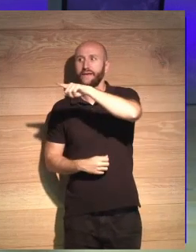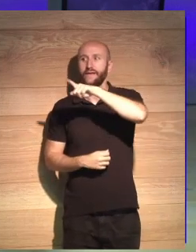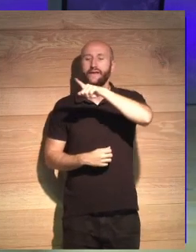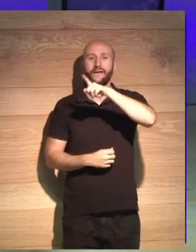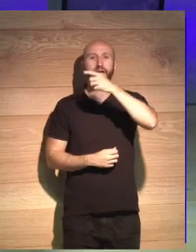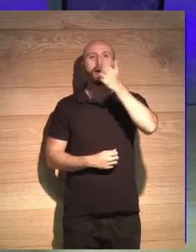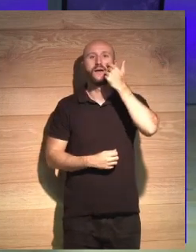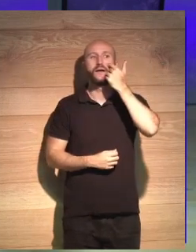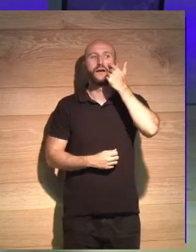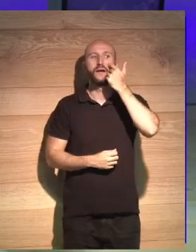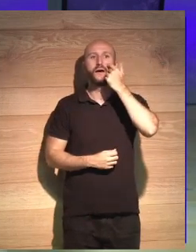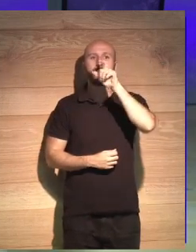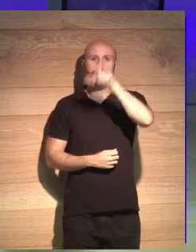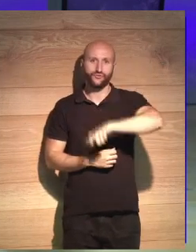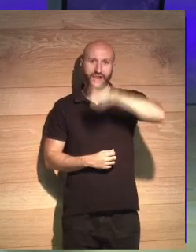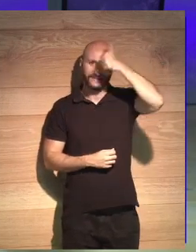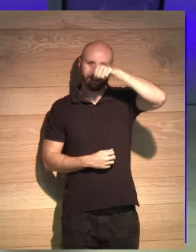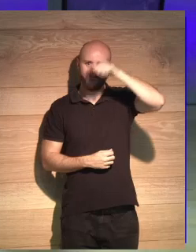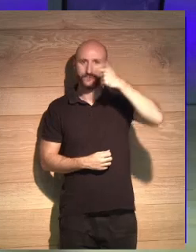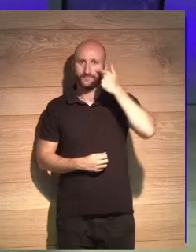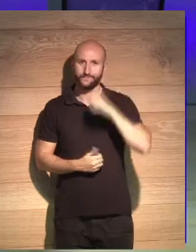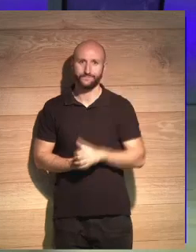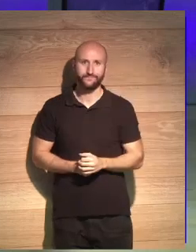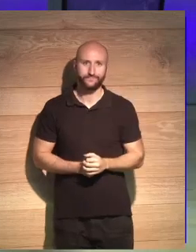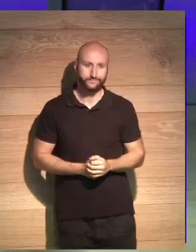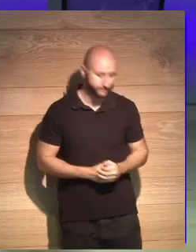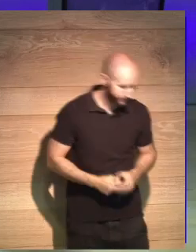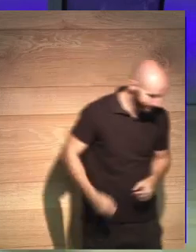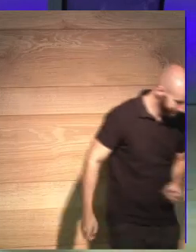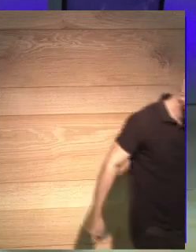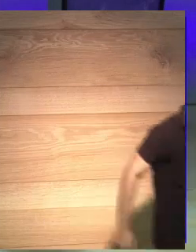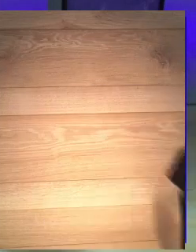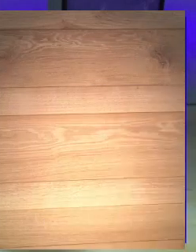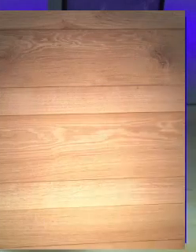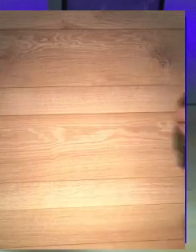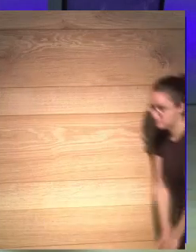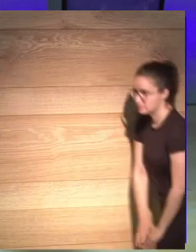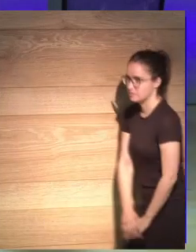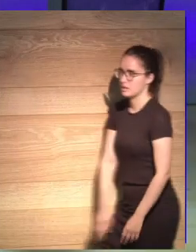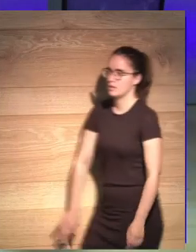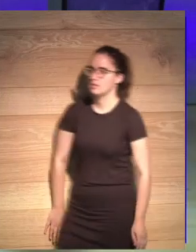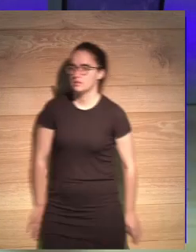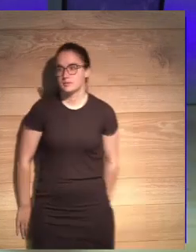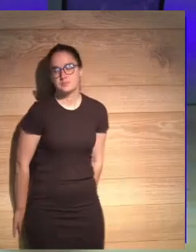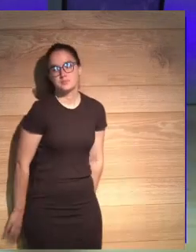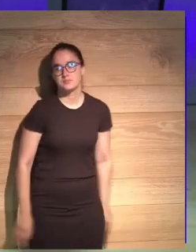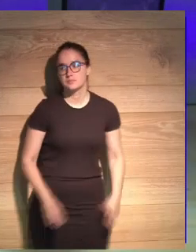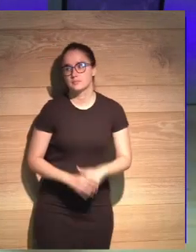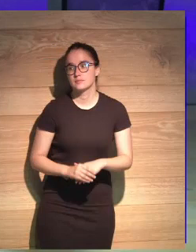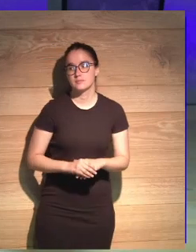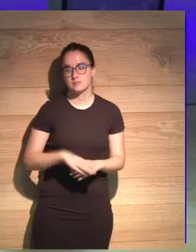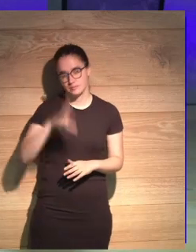to do so. I see that someone there has a question. I think we have time at least for a couple of